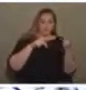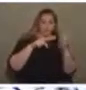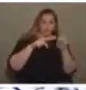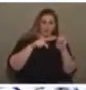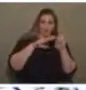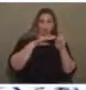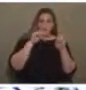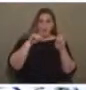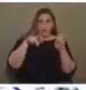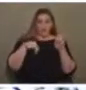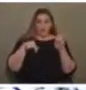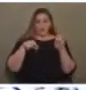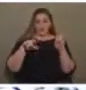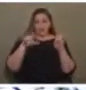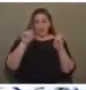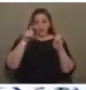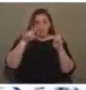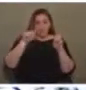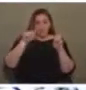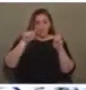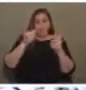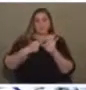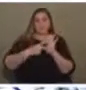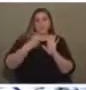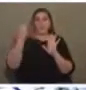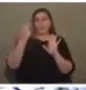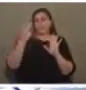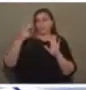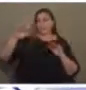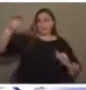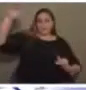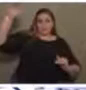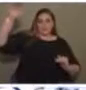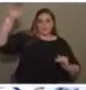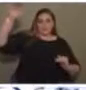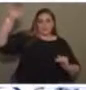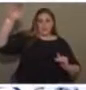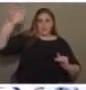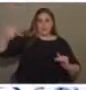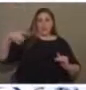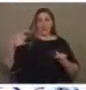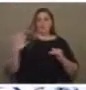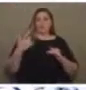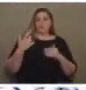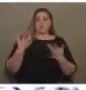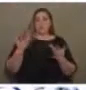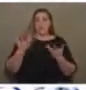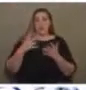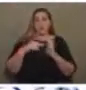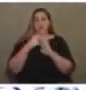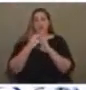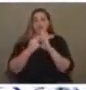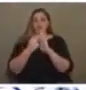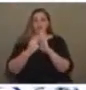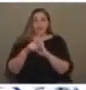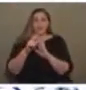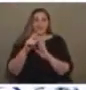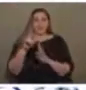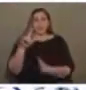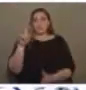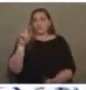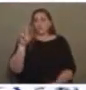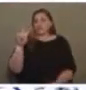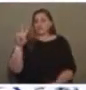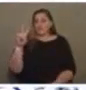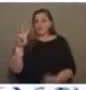other day in 125 different countries and regions. Puerto Rico in reading ranked 106th.